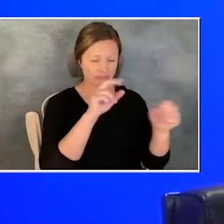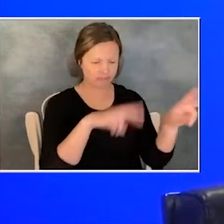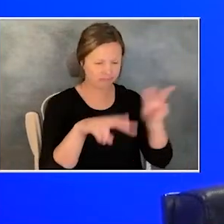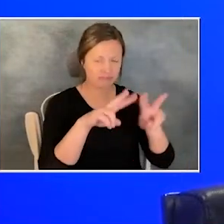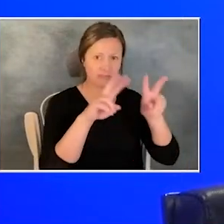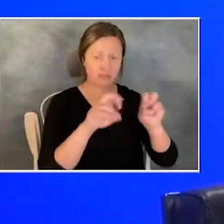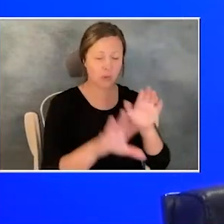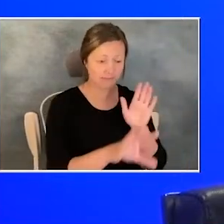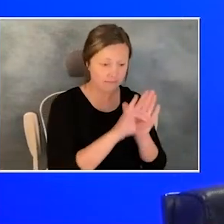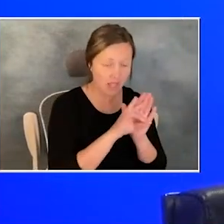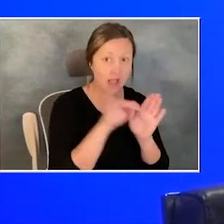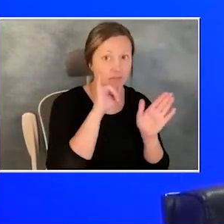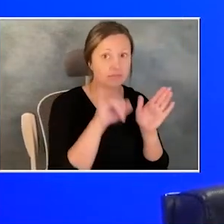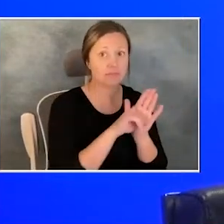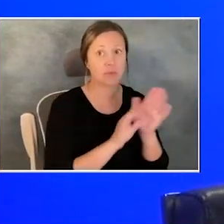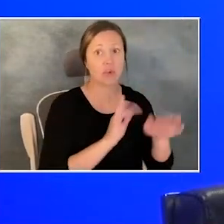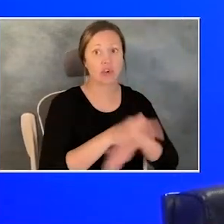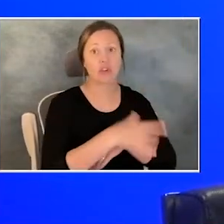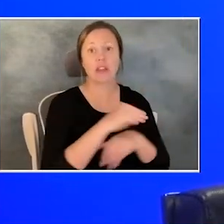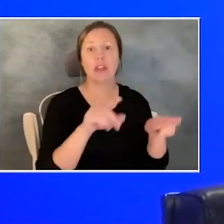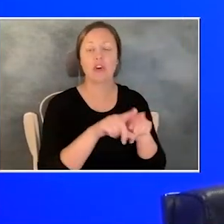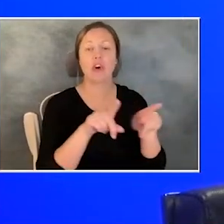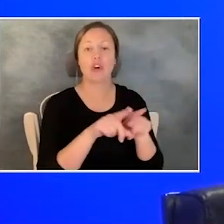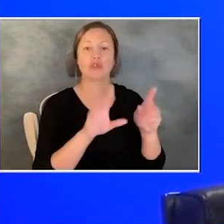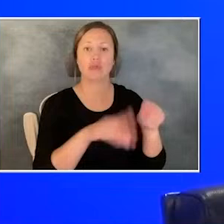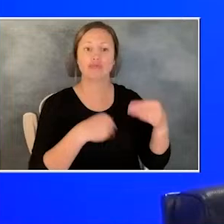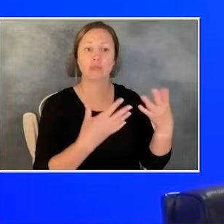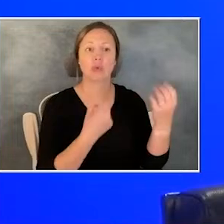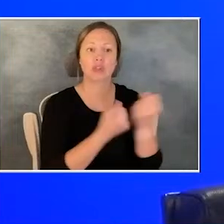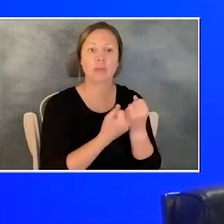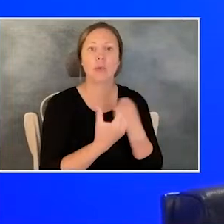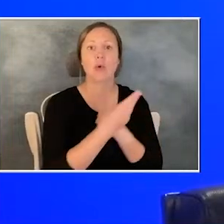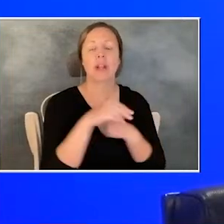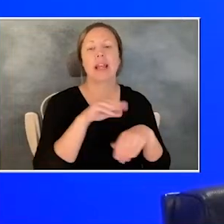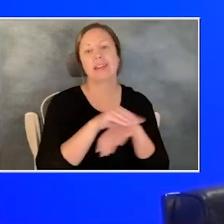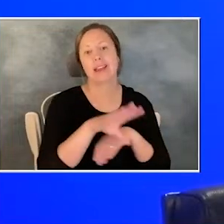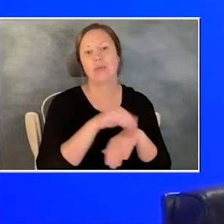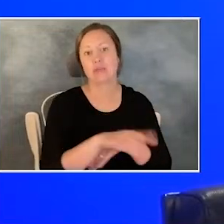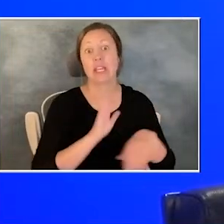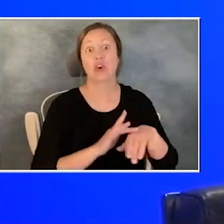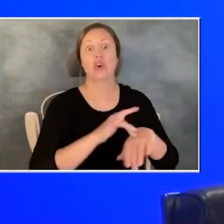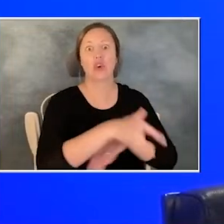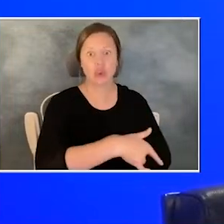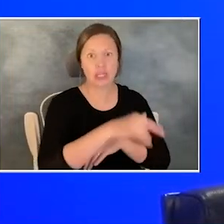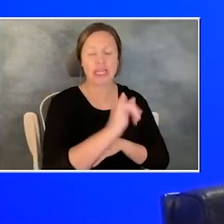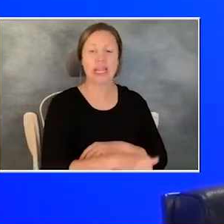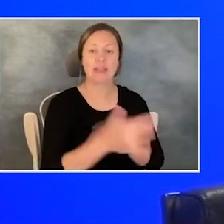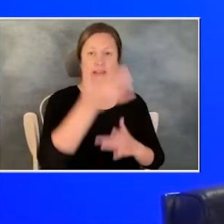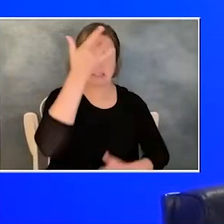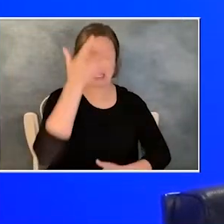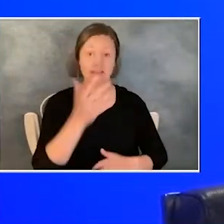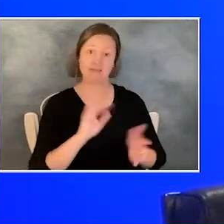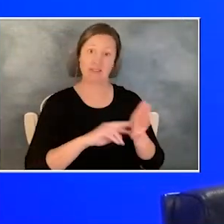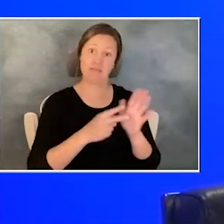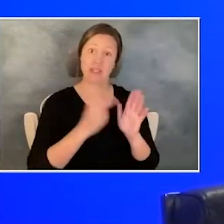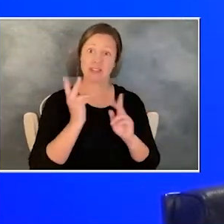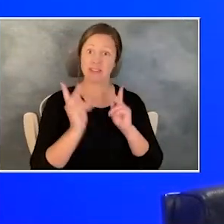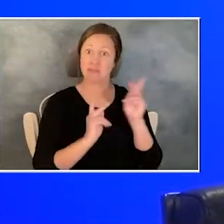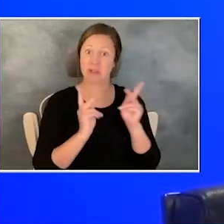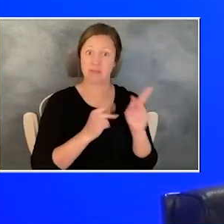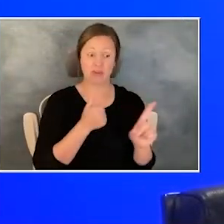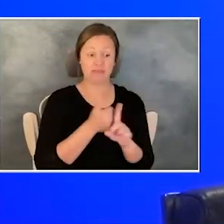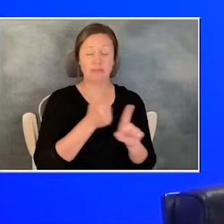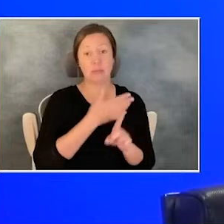to introduce support and counseling early on in the disease so that people are better